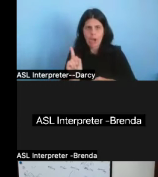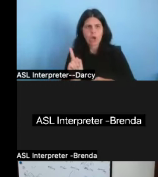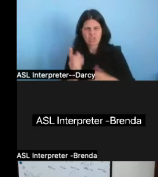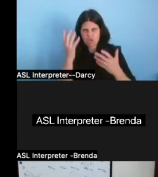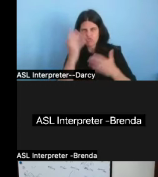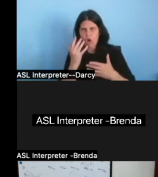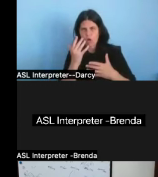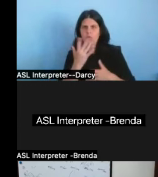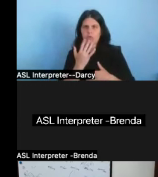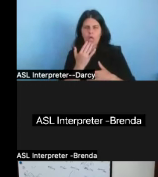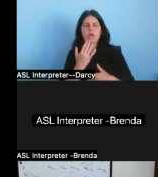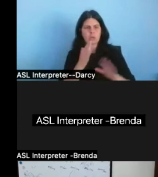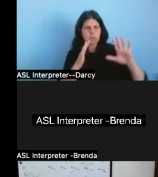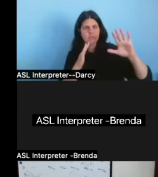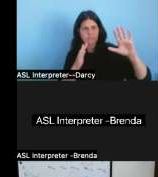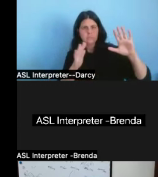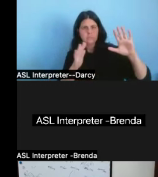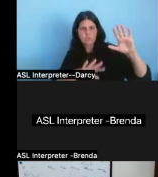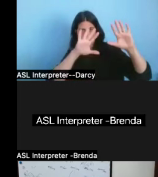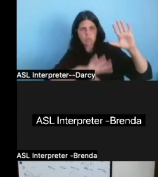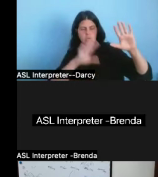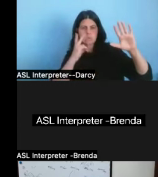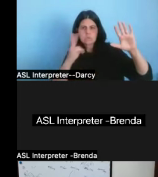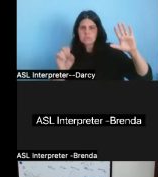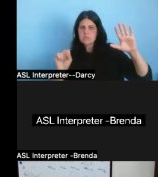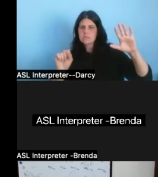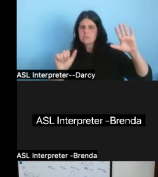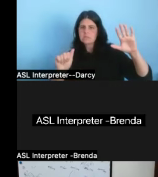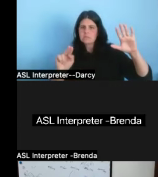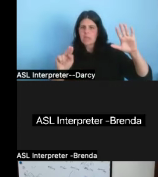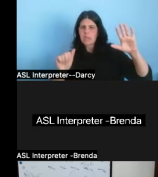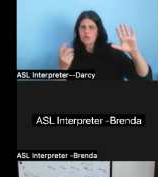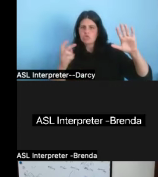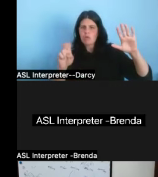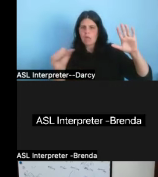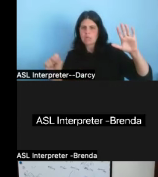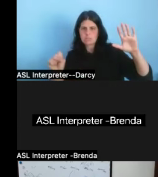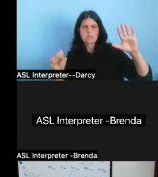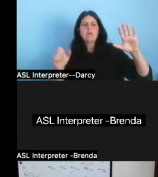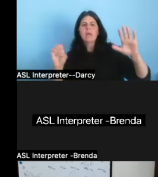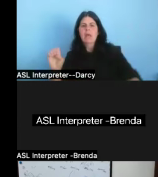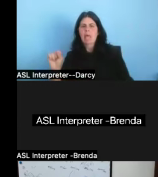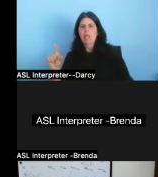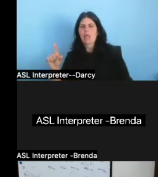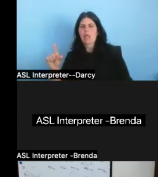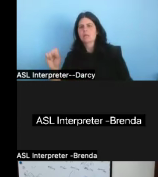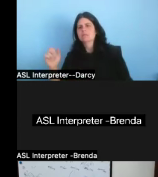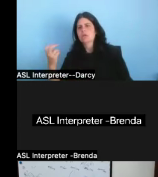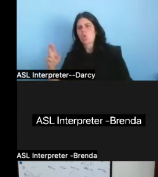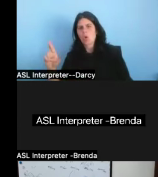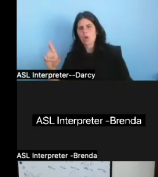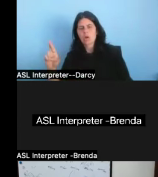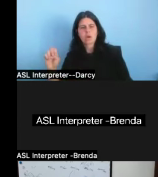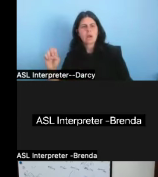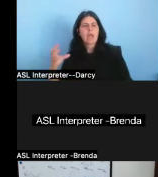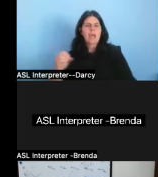And yeah, so we get the normal. So we see the ones along the San Andreas Fault, and then the Elsinore Fault and San Jacinto. And